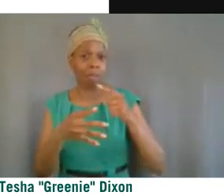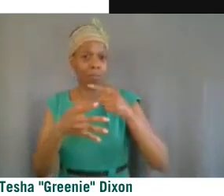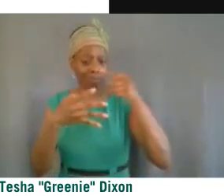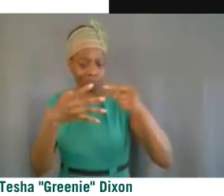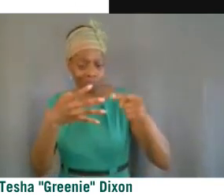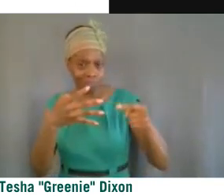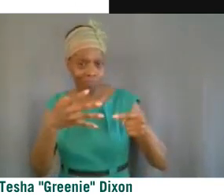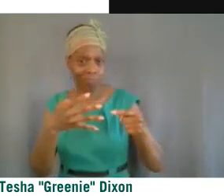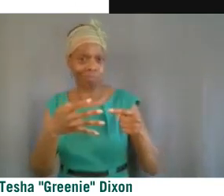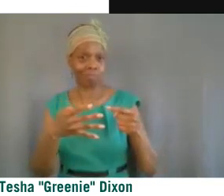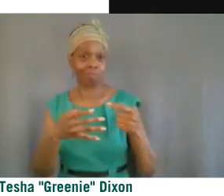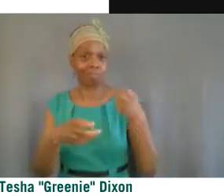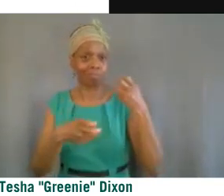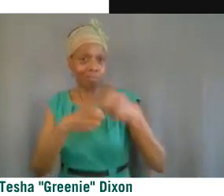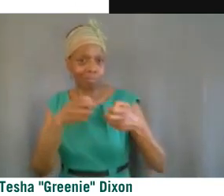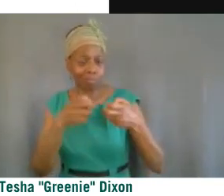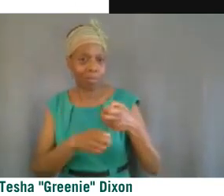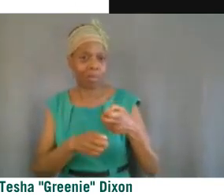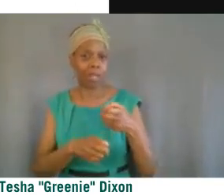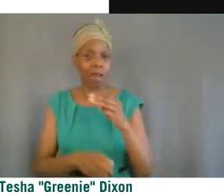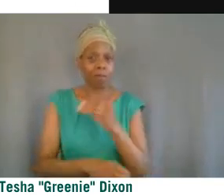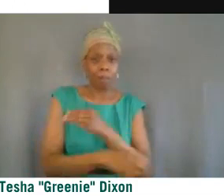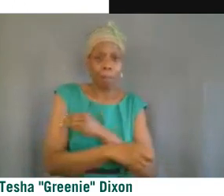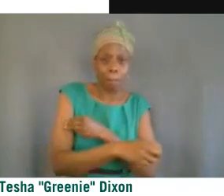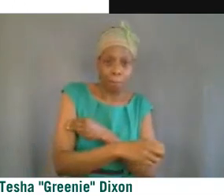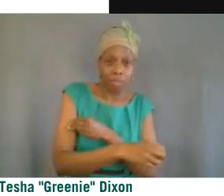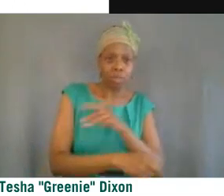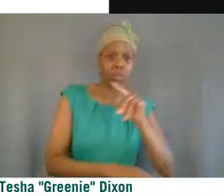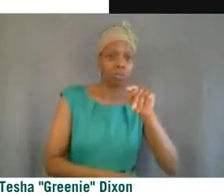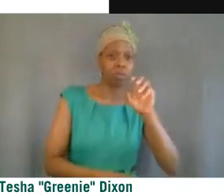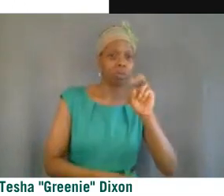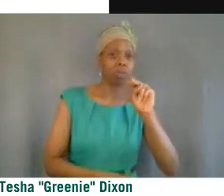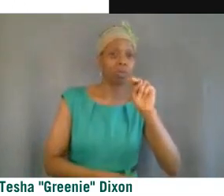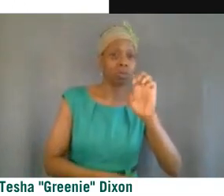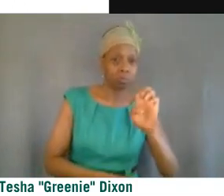abnormalities of muscle tone, of muscle movement,